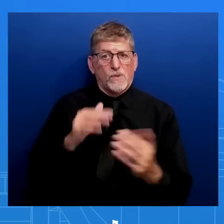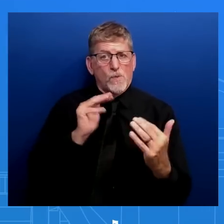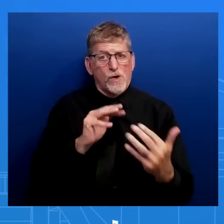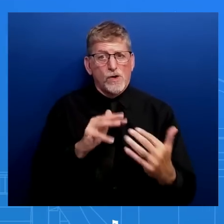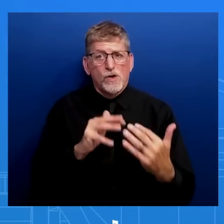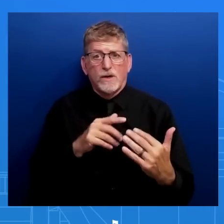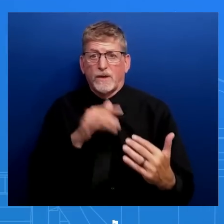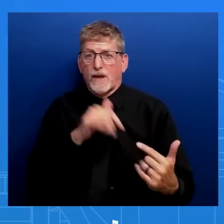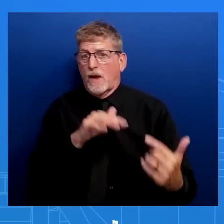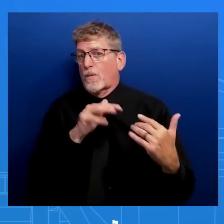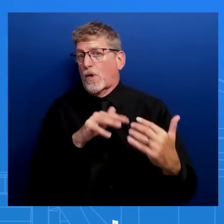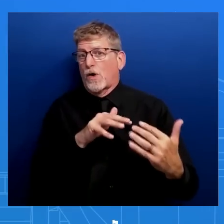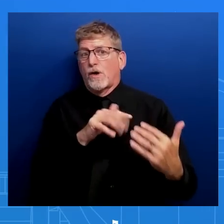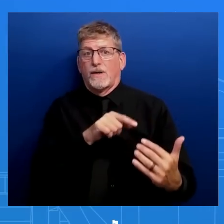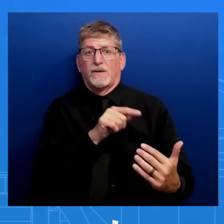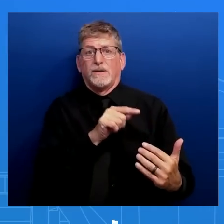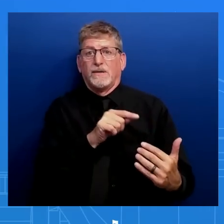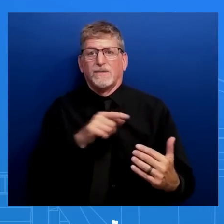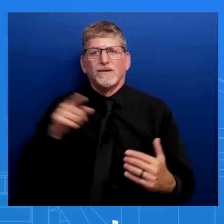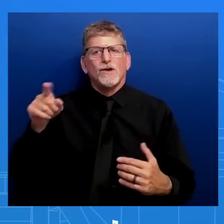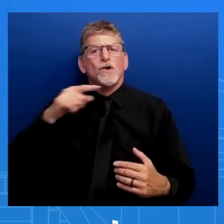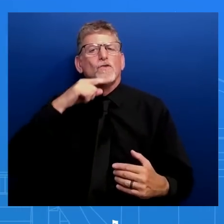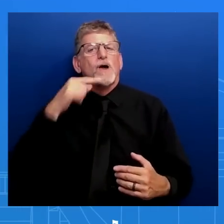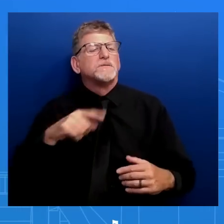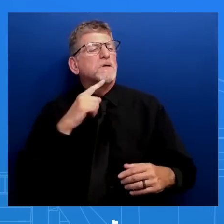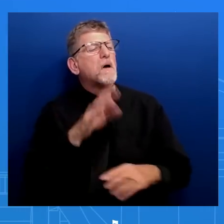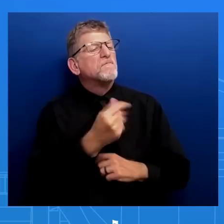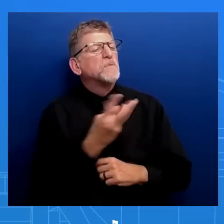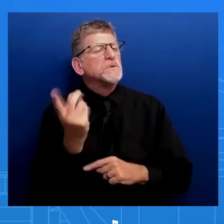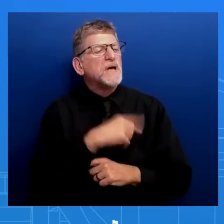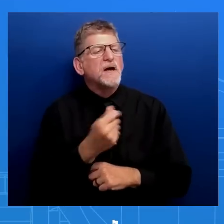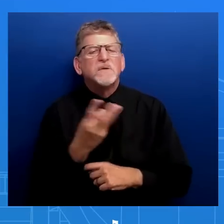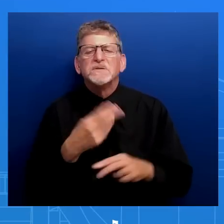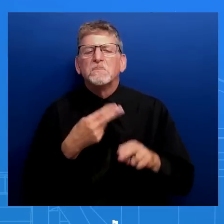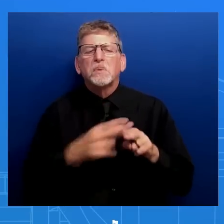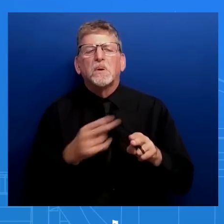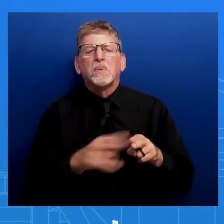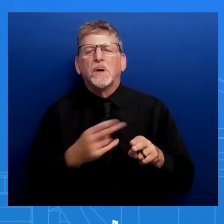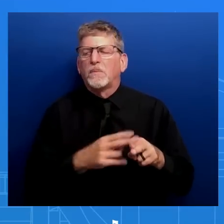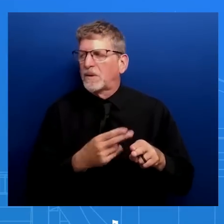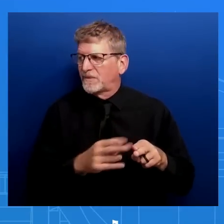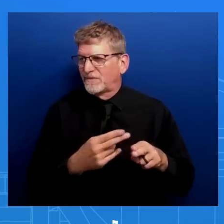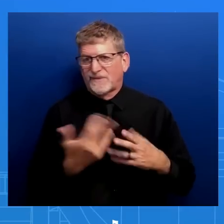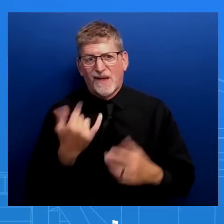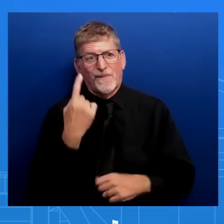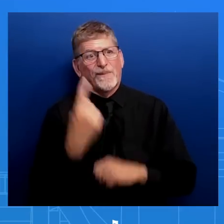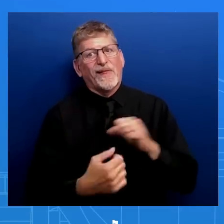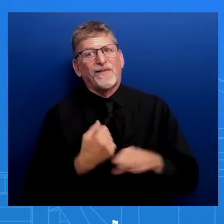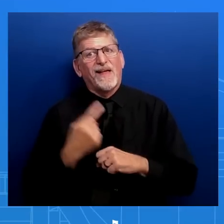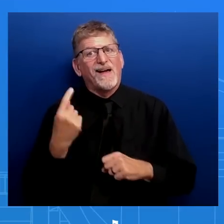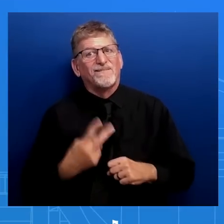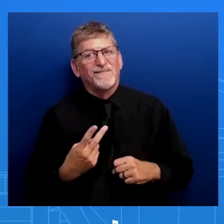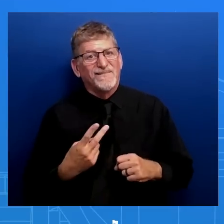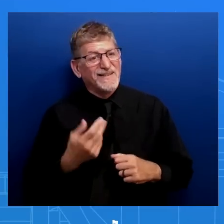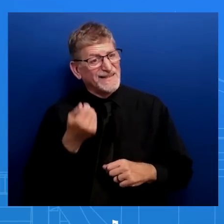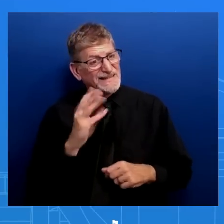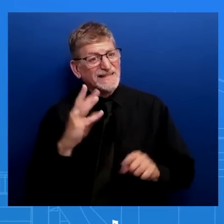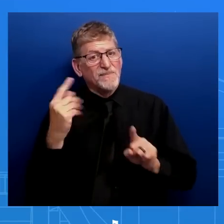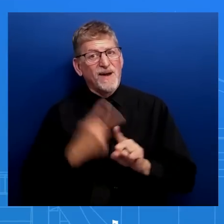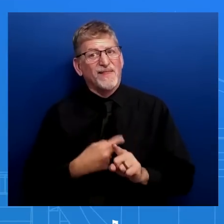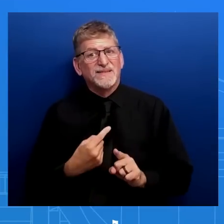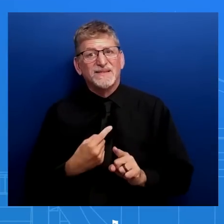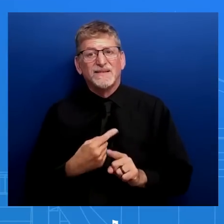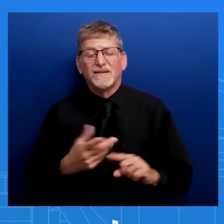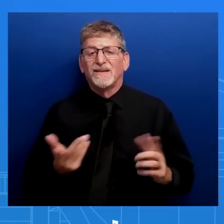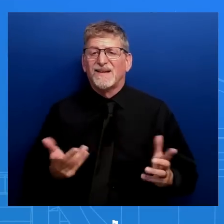as only going to be taking a few days. And now we're 16 months into it. Clearly, you don't need me to tell you, but the